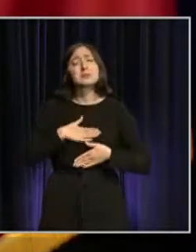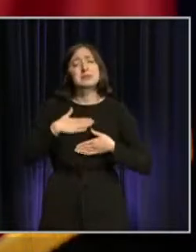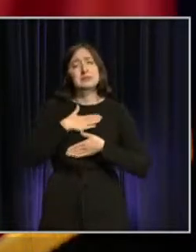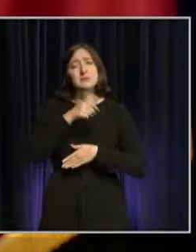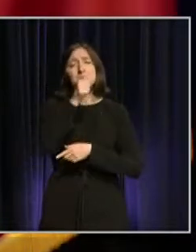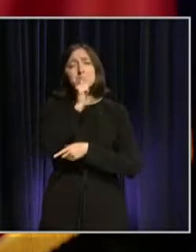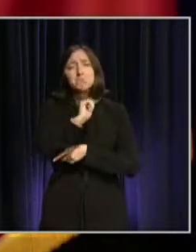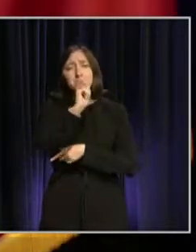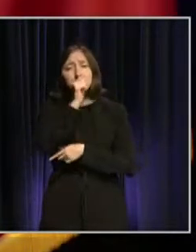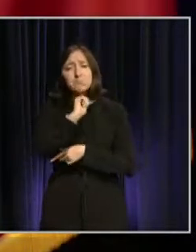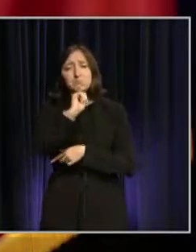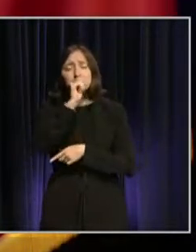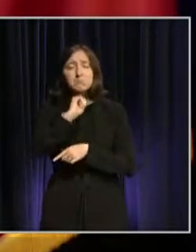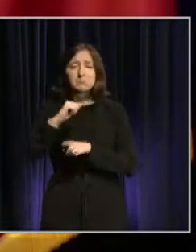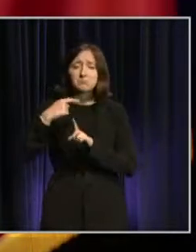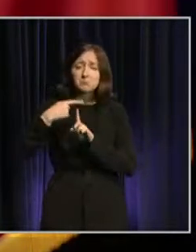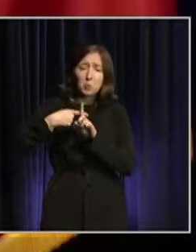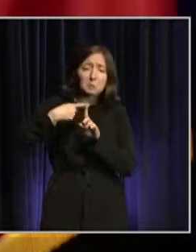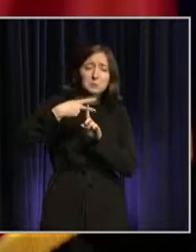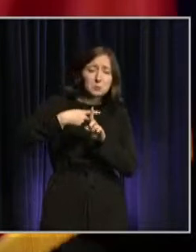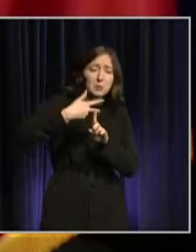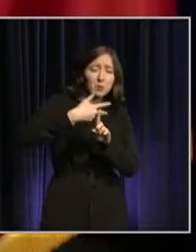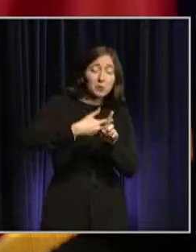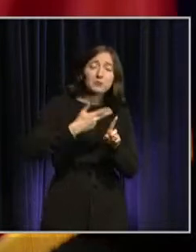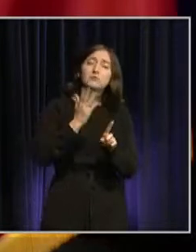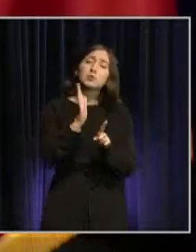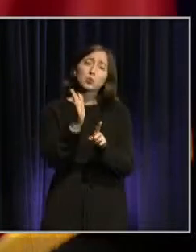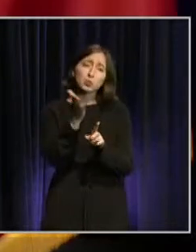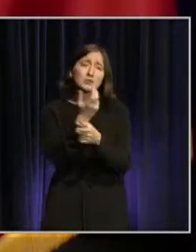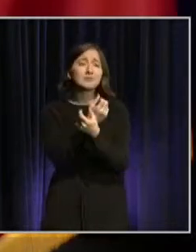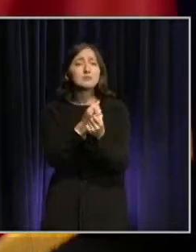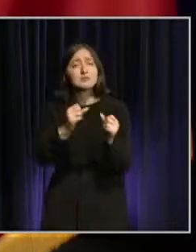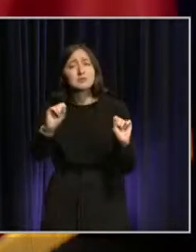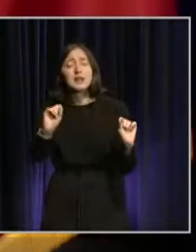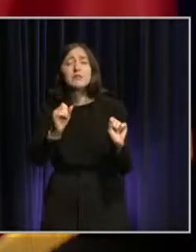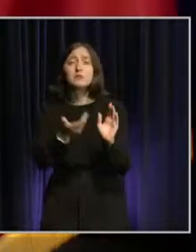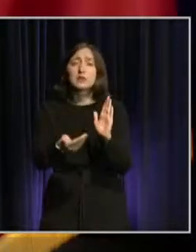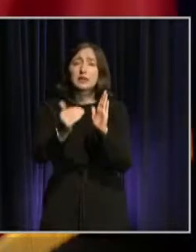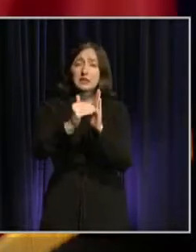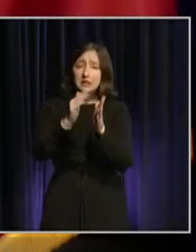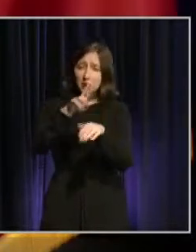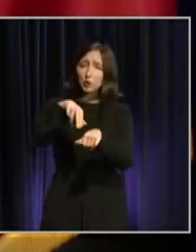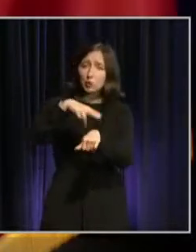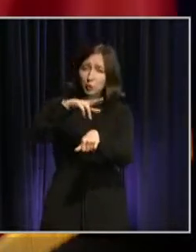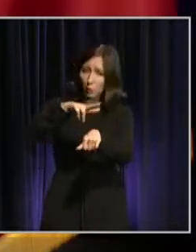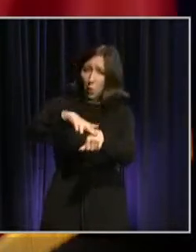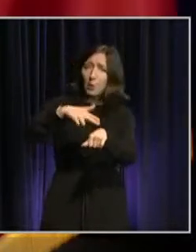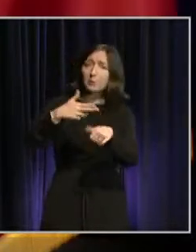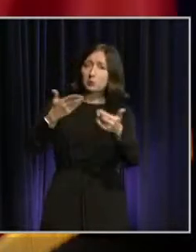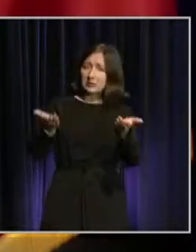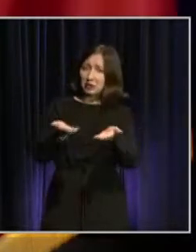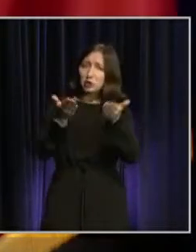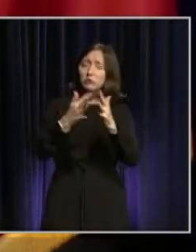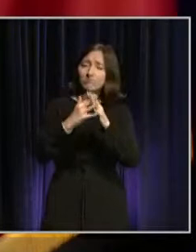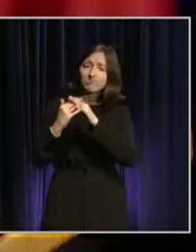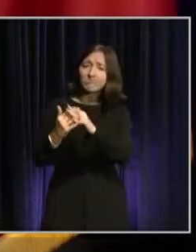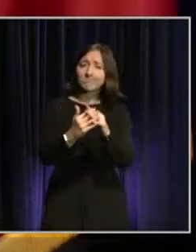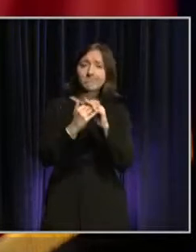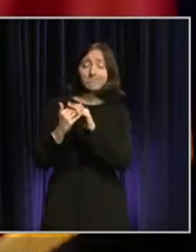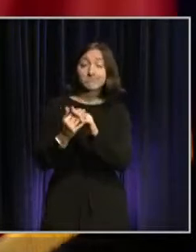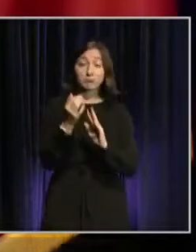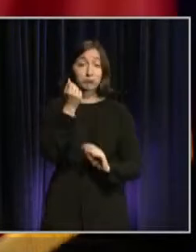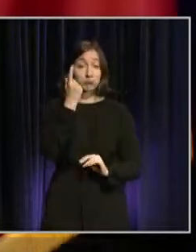and we should be home. We should be home safe and get back to normal life in the United States. As the mayor said, we're